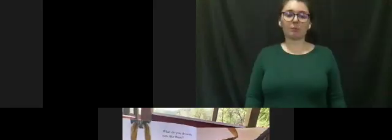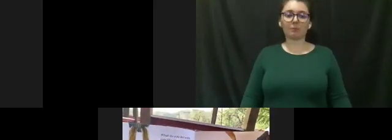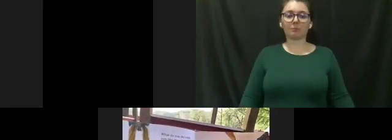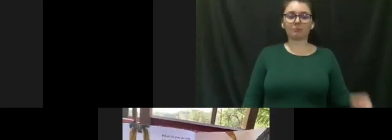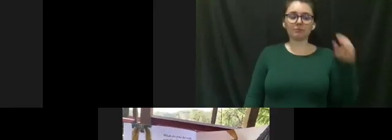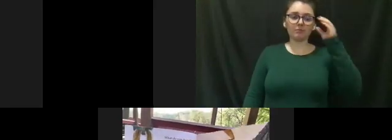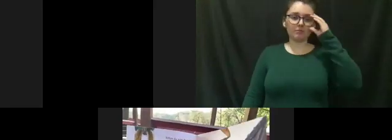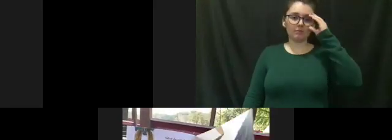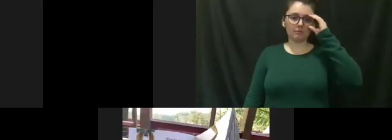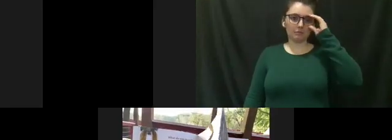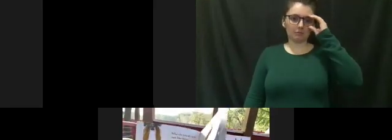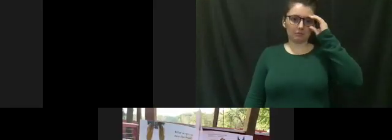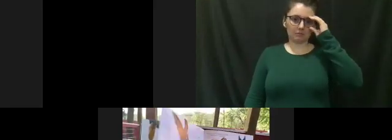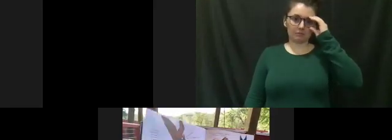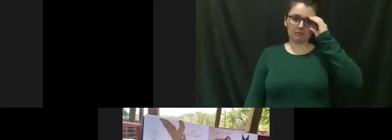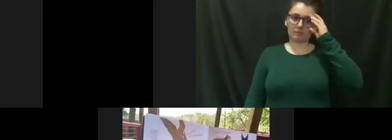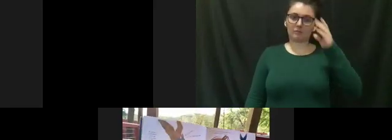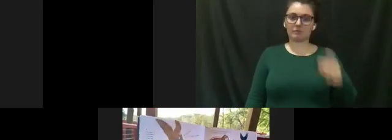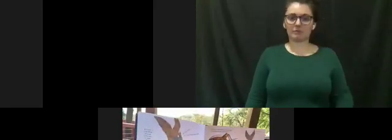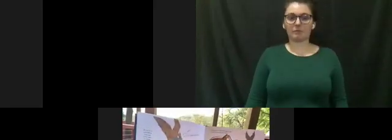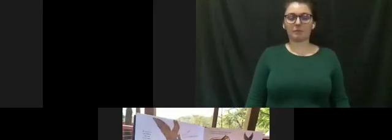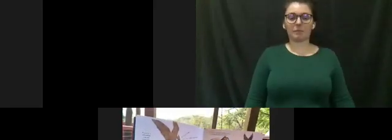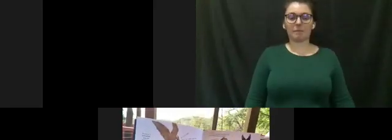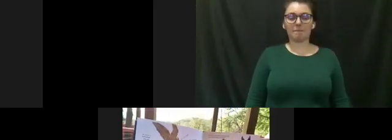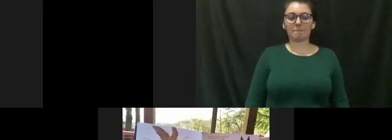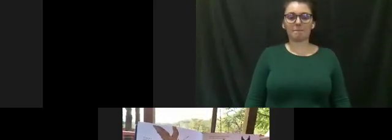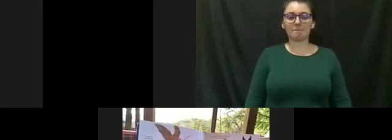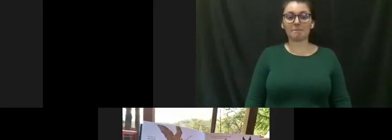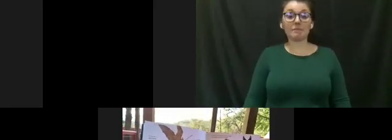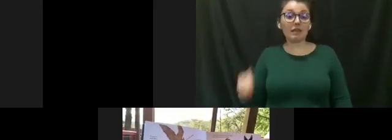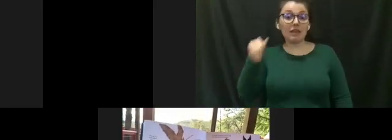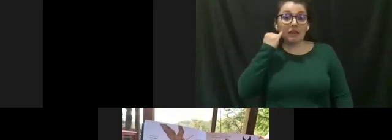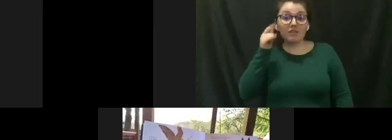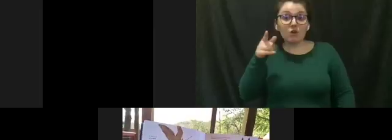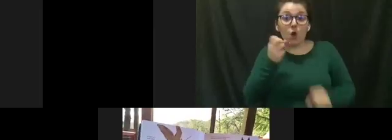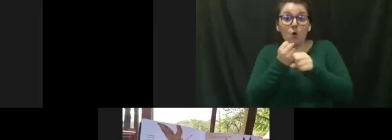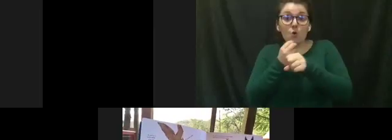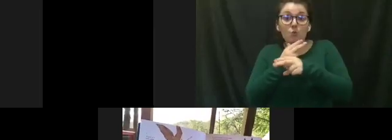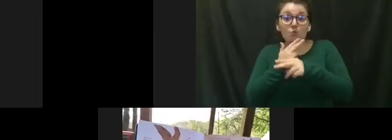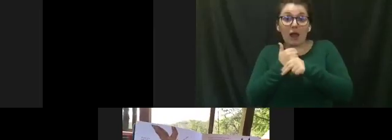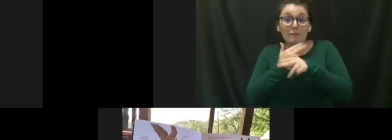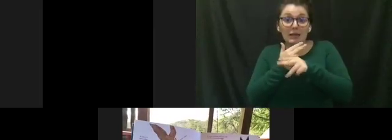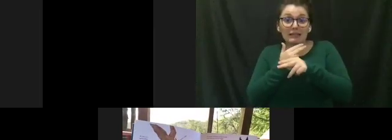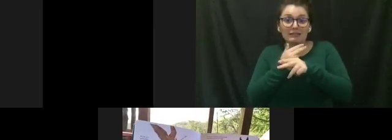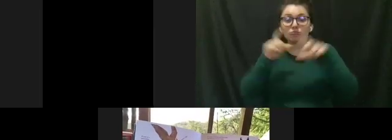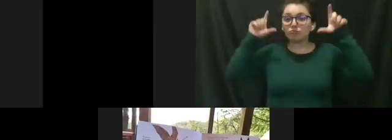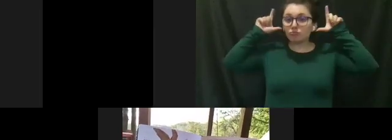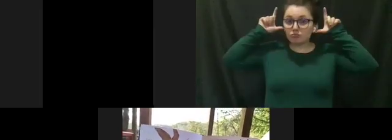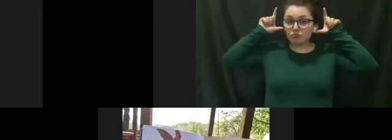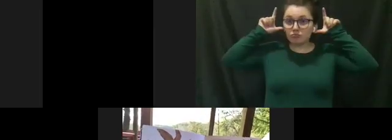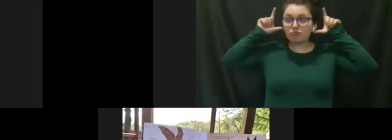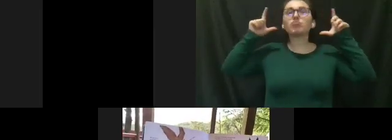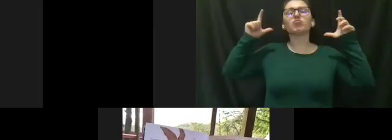so that I could take all your great answers. If you're a jackrabbit, you use your ears to keep